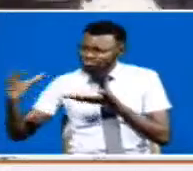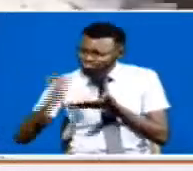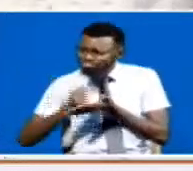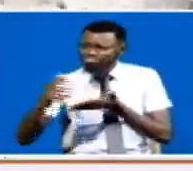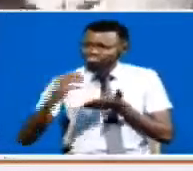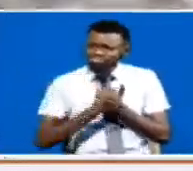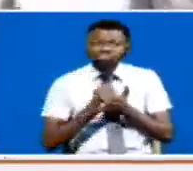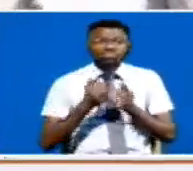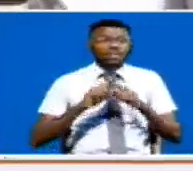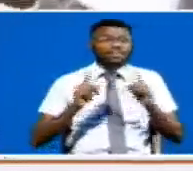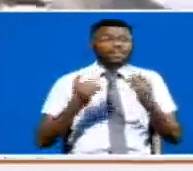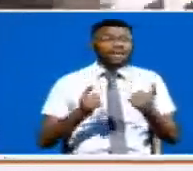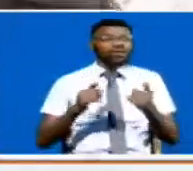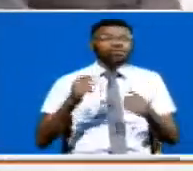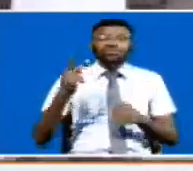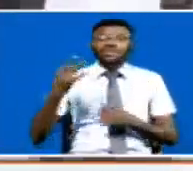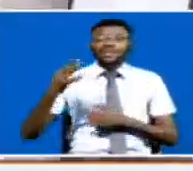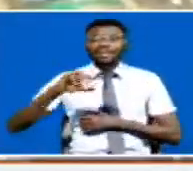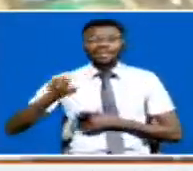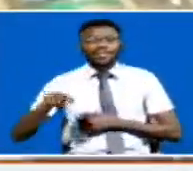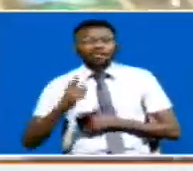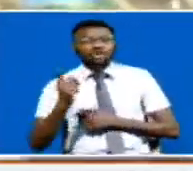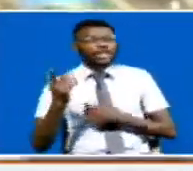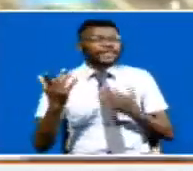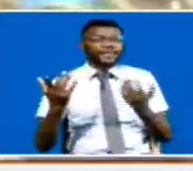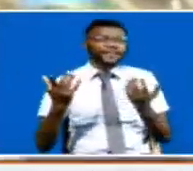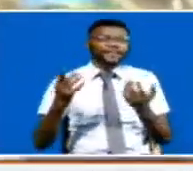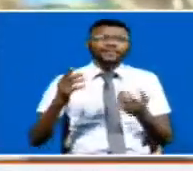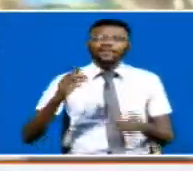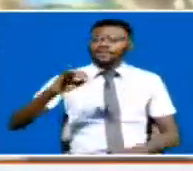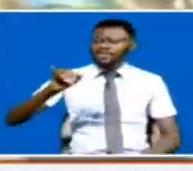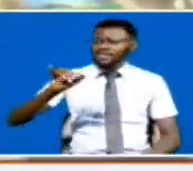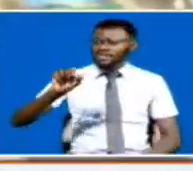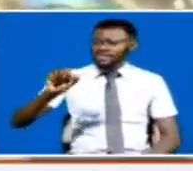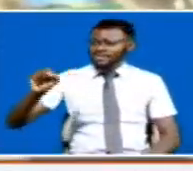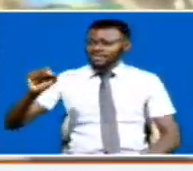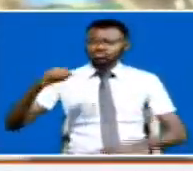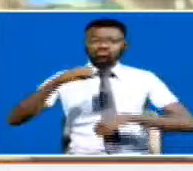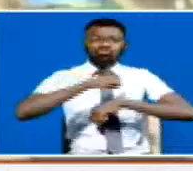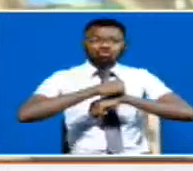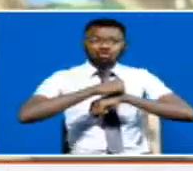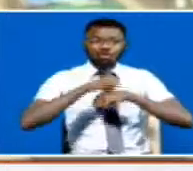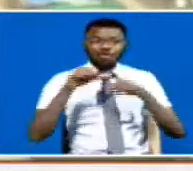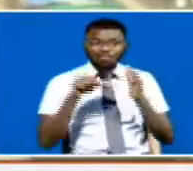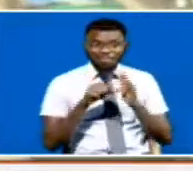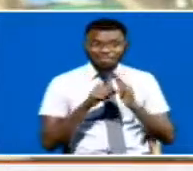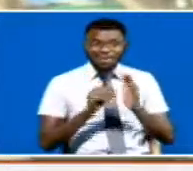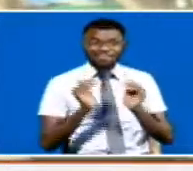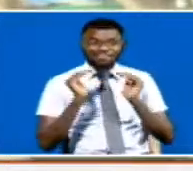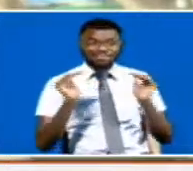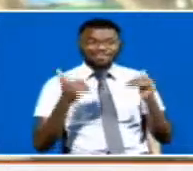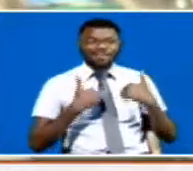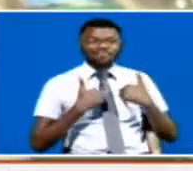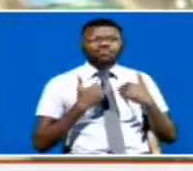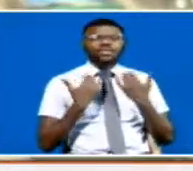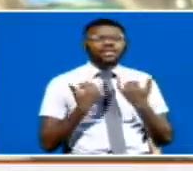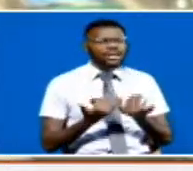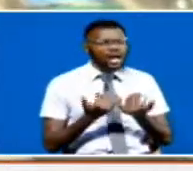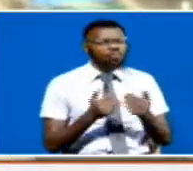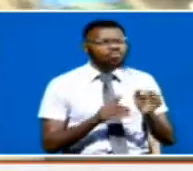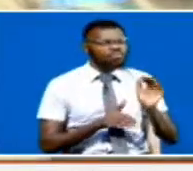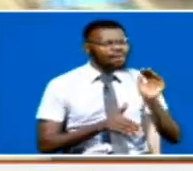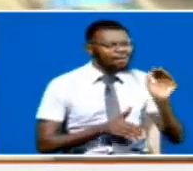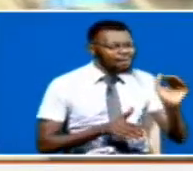than 23,000 junior secondary schools. Tunataka kuhimiza serikali ya Kenya kwanza